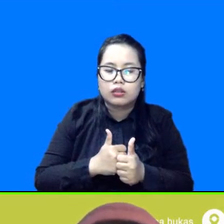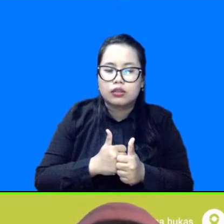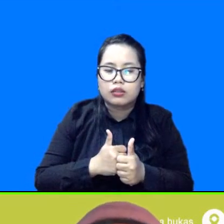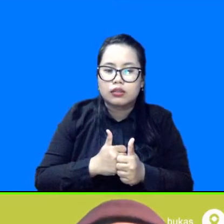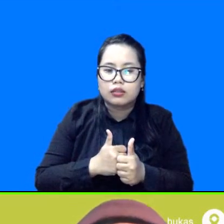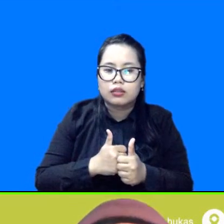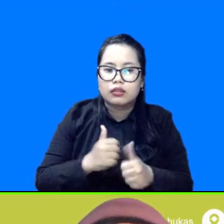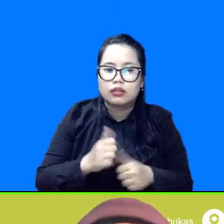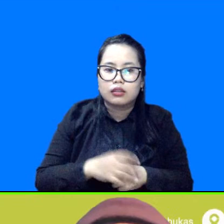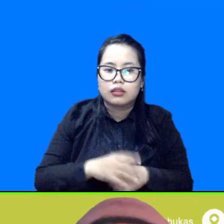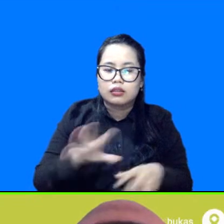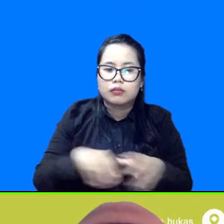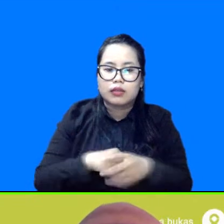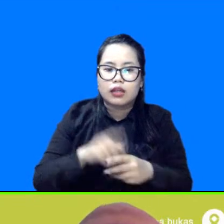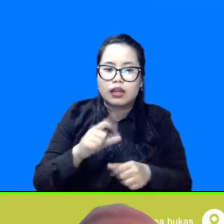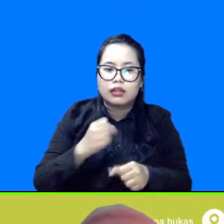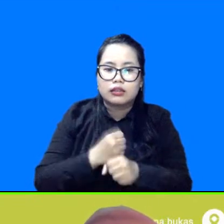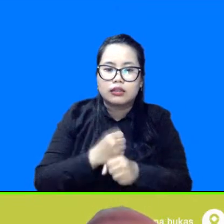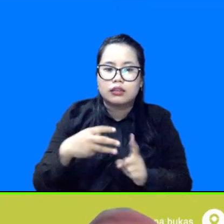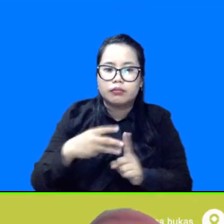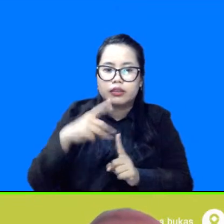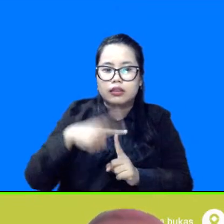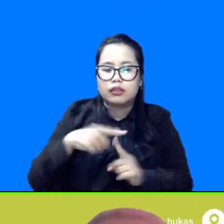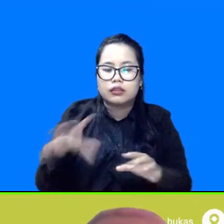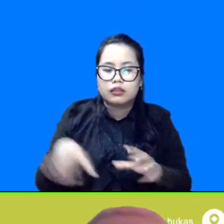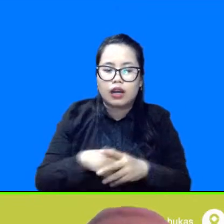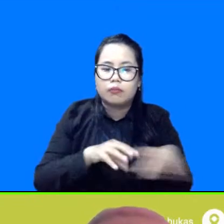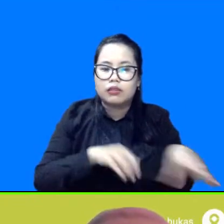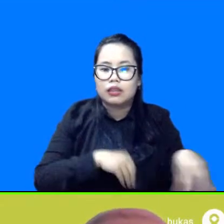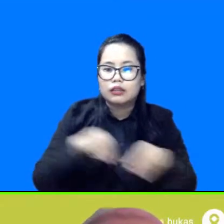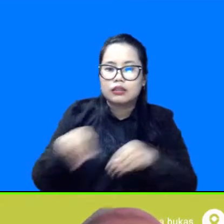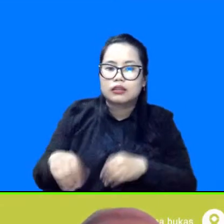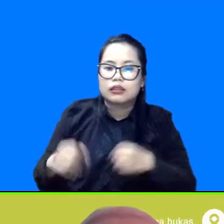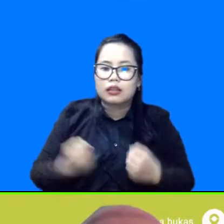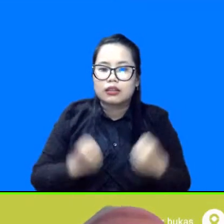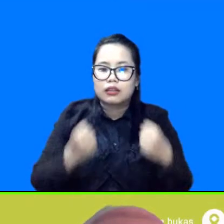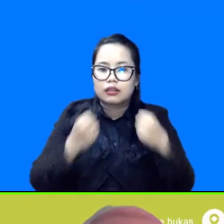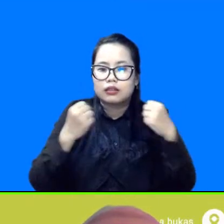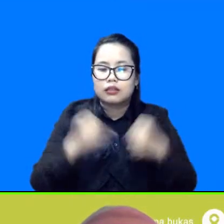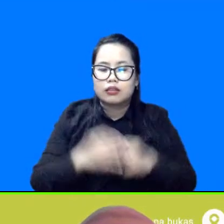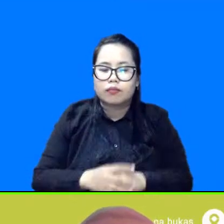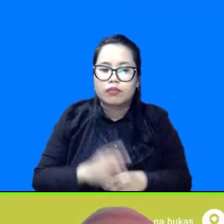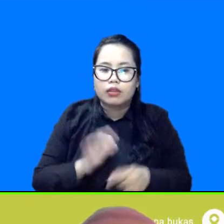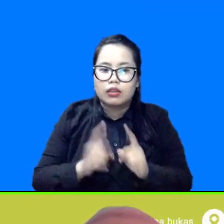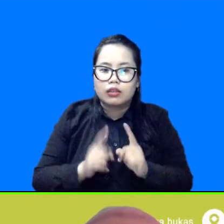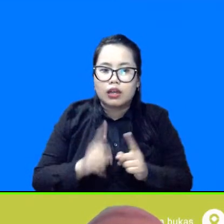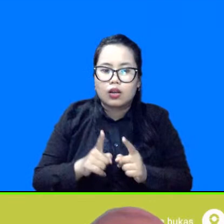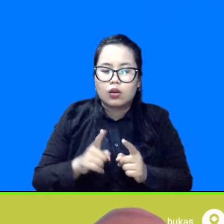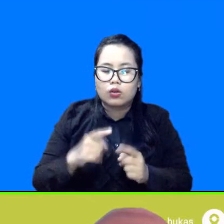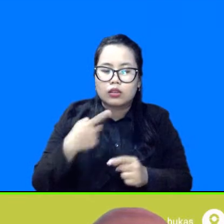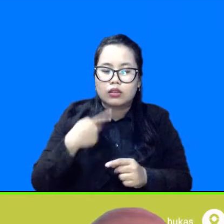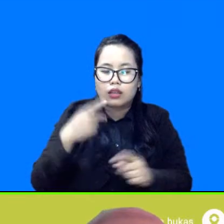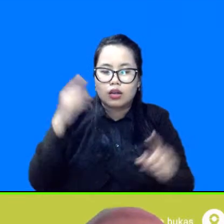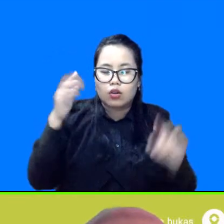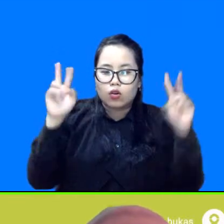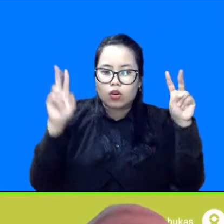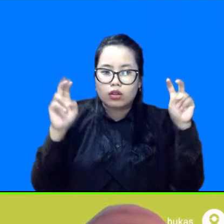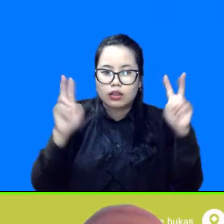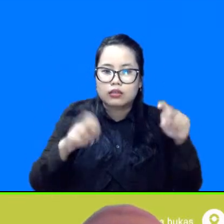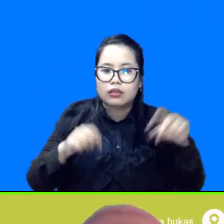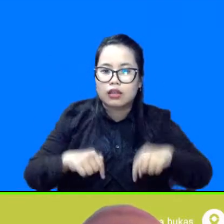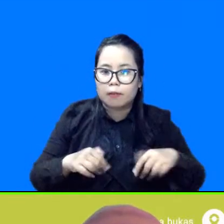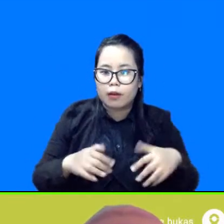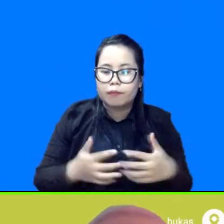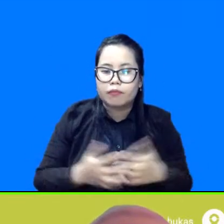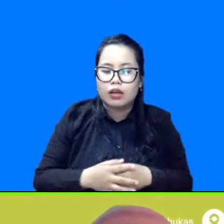movement, I think the entry point that we have in the context of the Philippines is through the climate justice